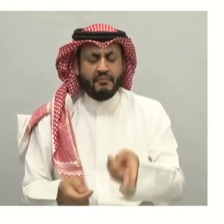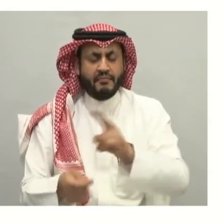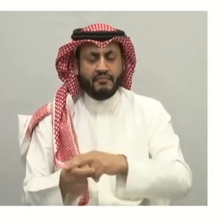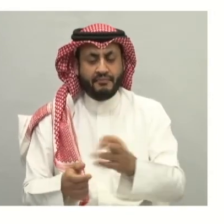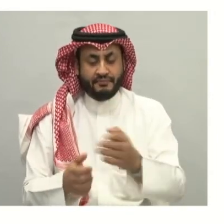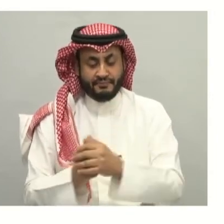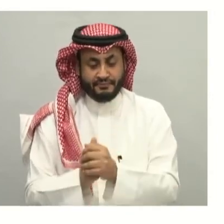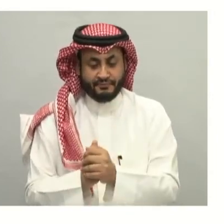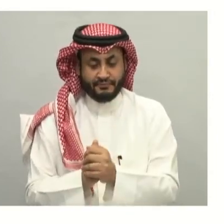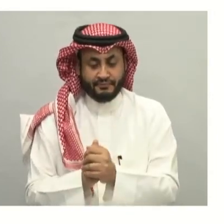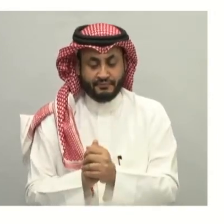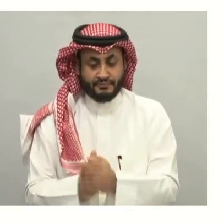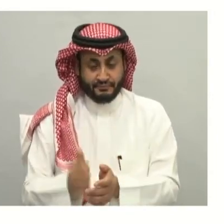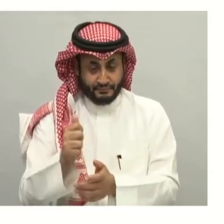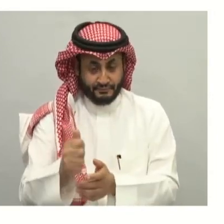again.